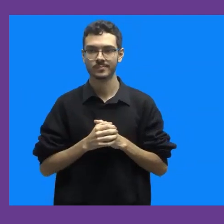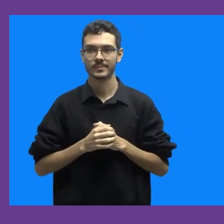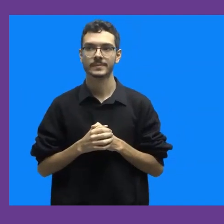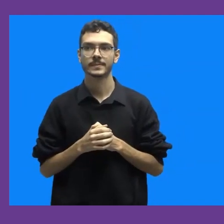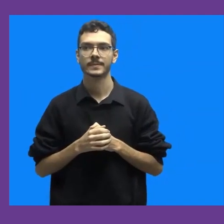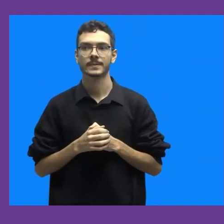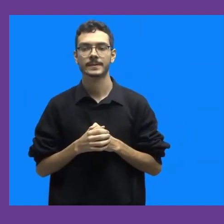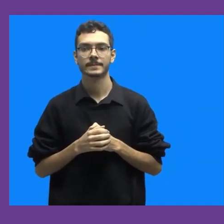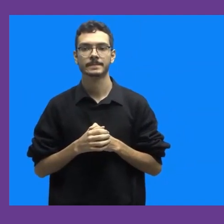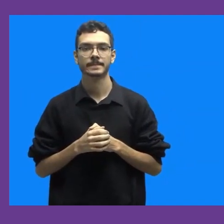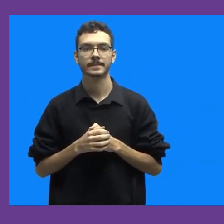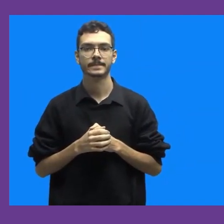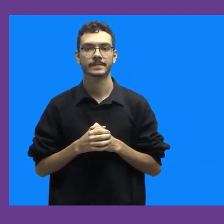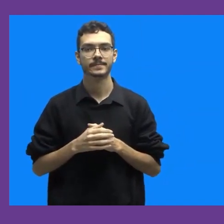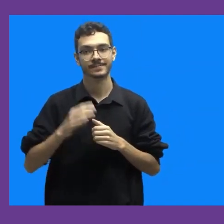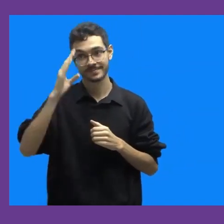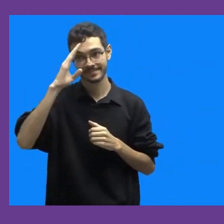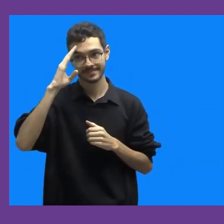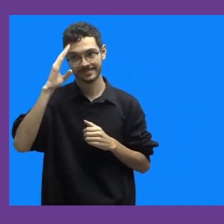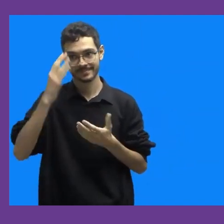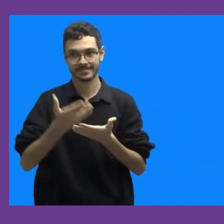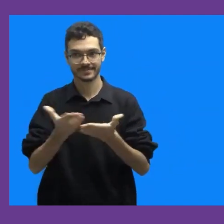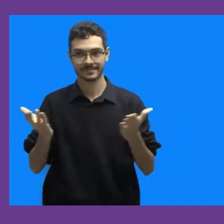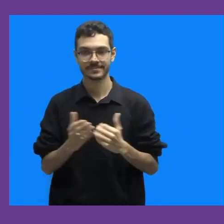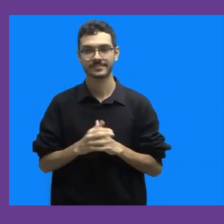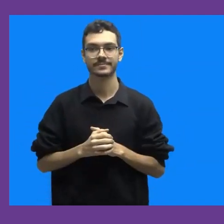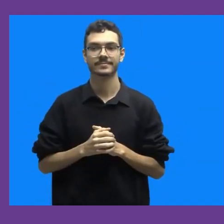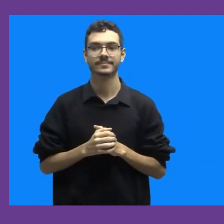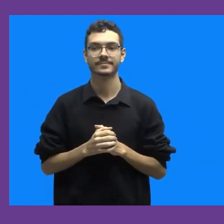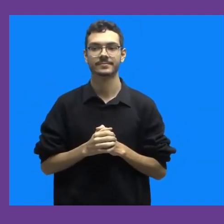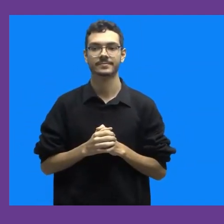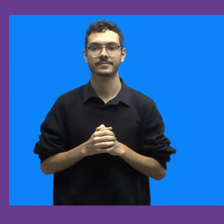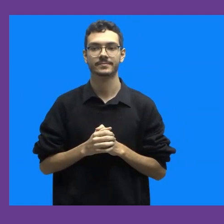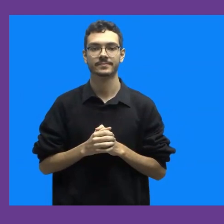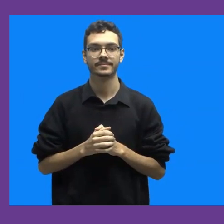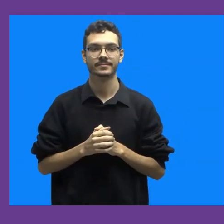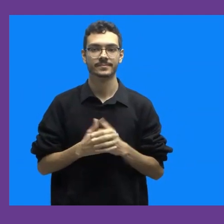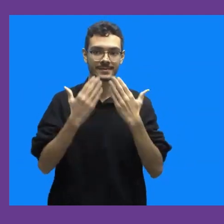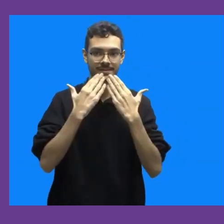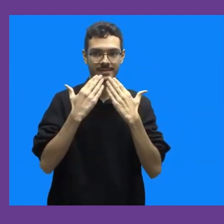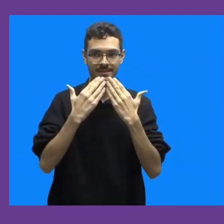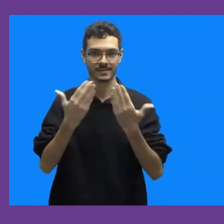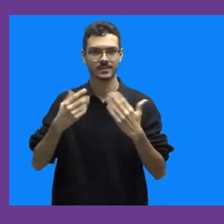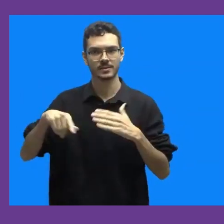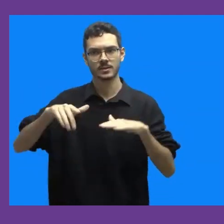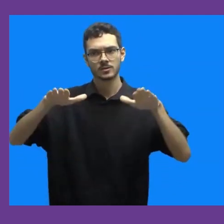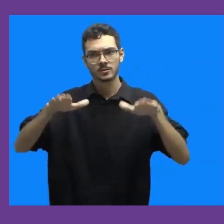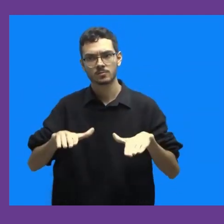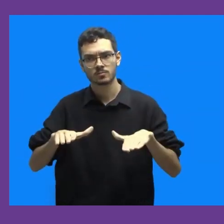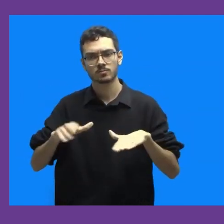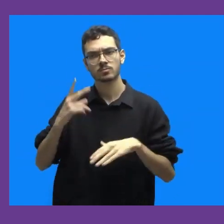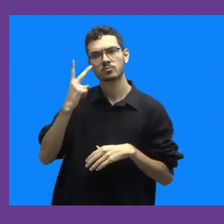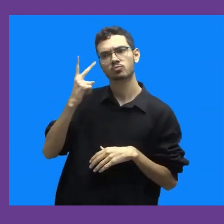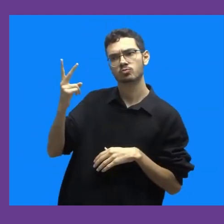Hi everyone, thank you for staying with us through today's enlightenment discussions. I'm